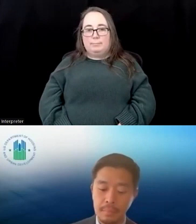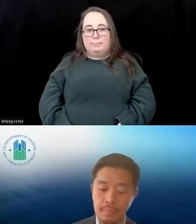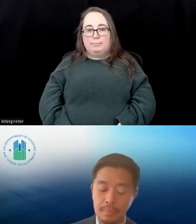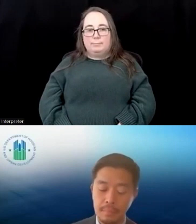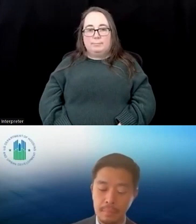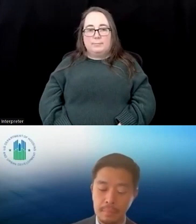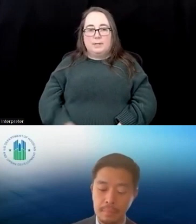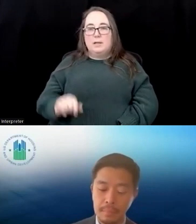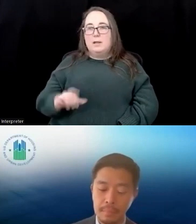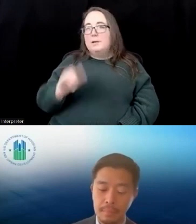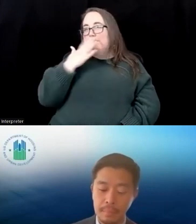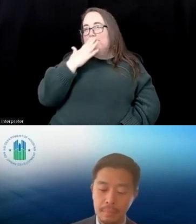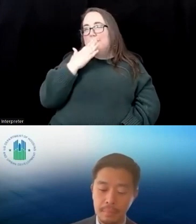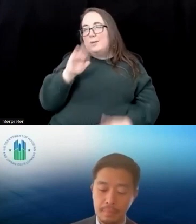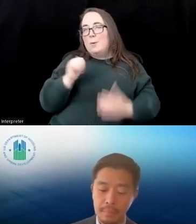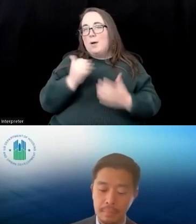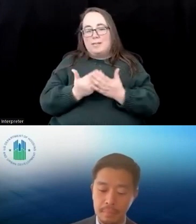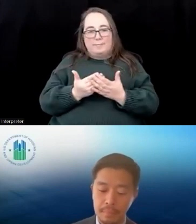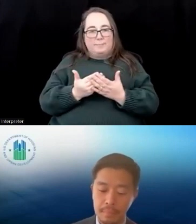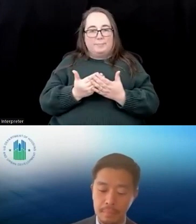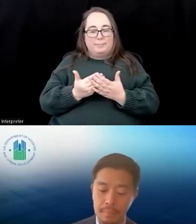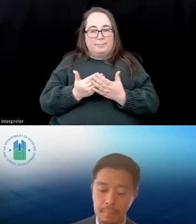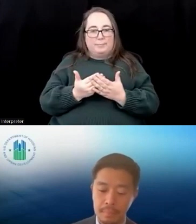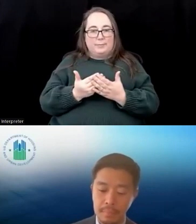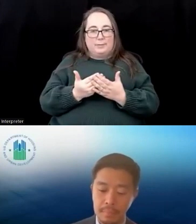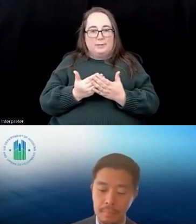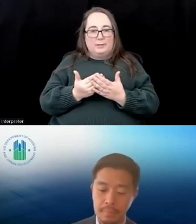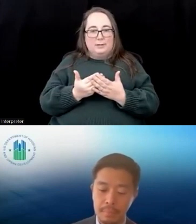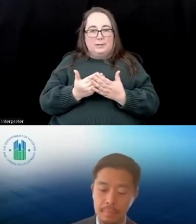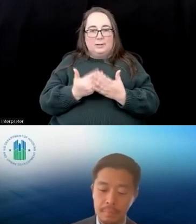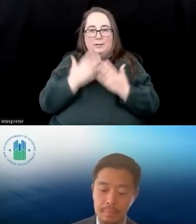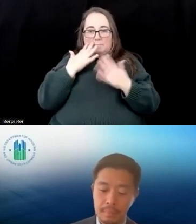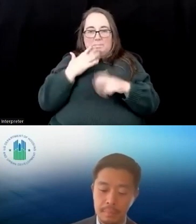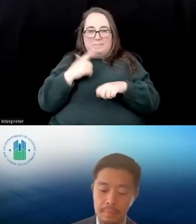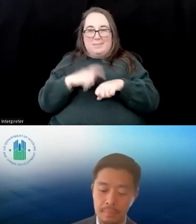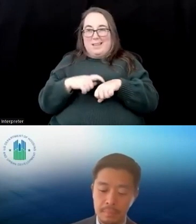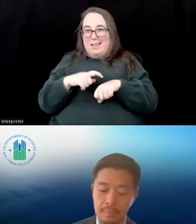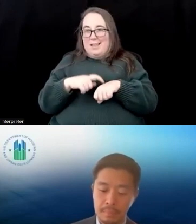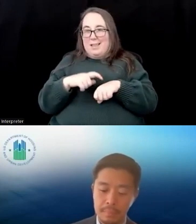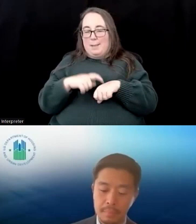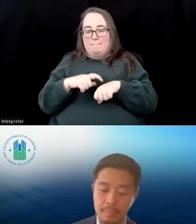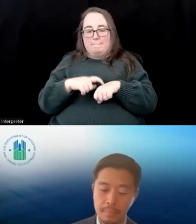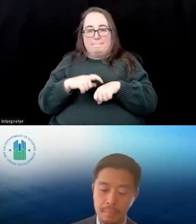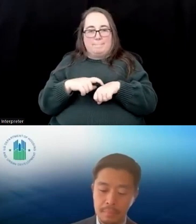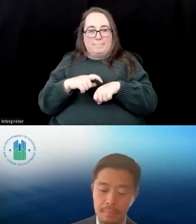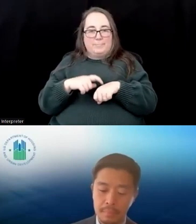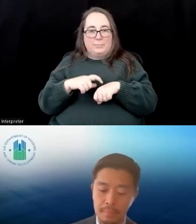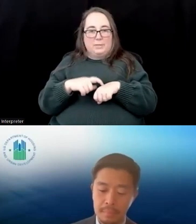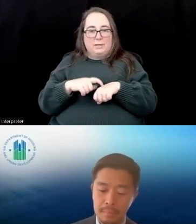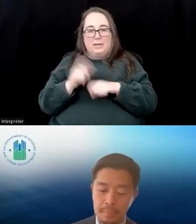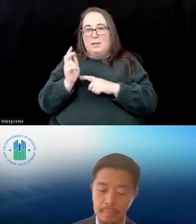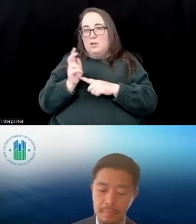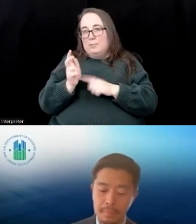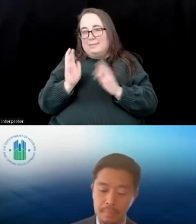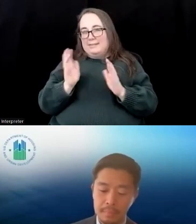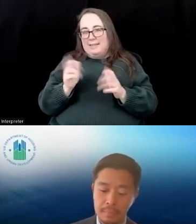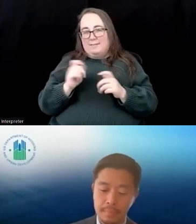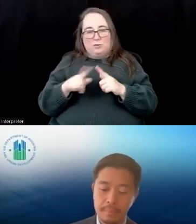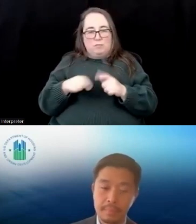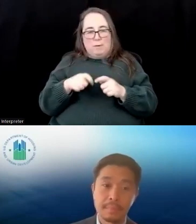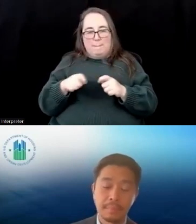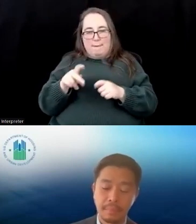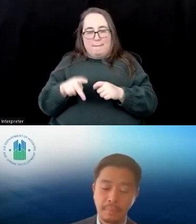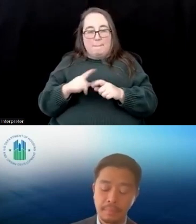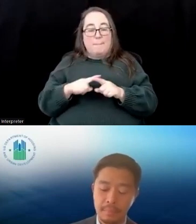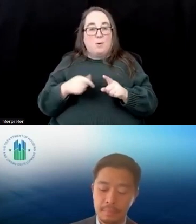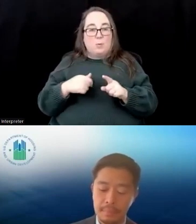Thank you all. We want to, unfortunately, we're getting close on time here. We've got about 3 minutes left to wrap up, but